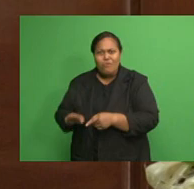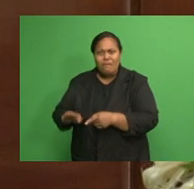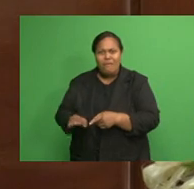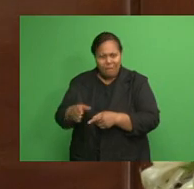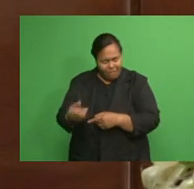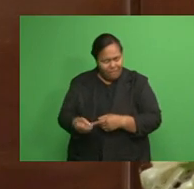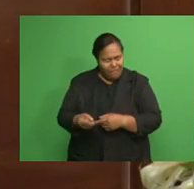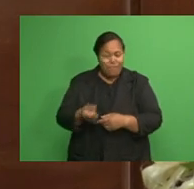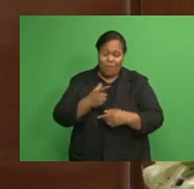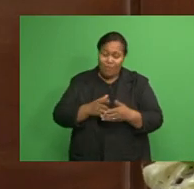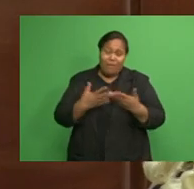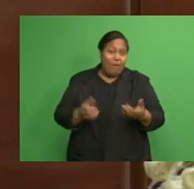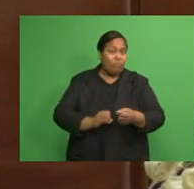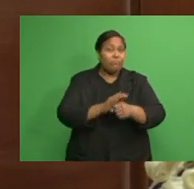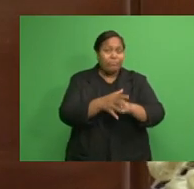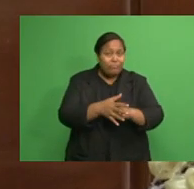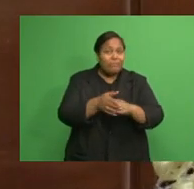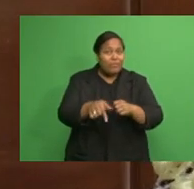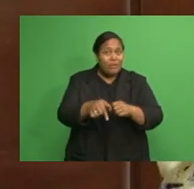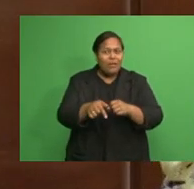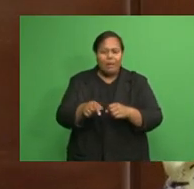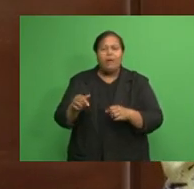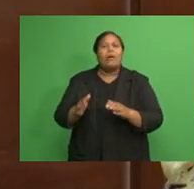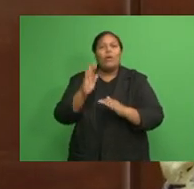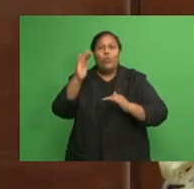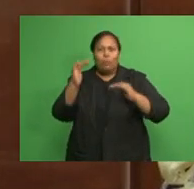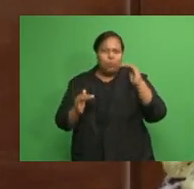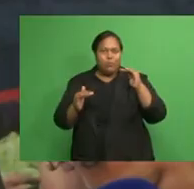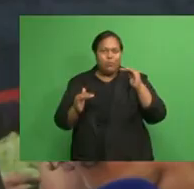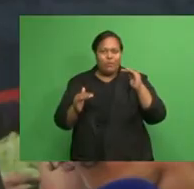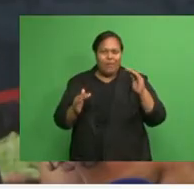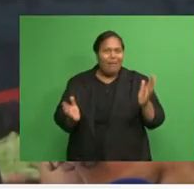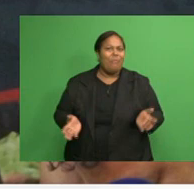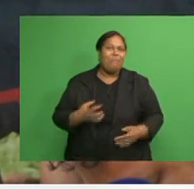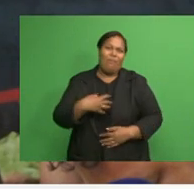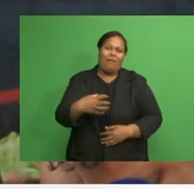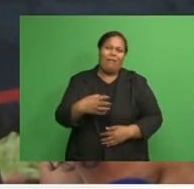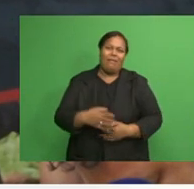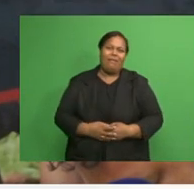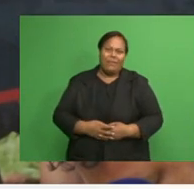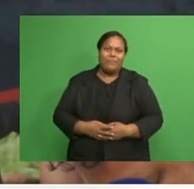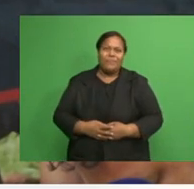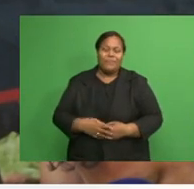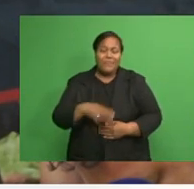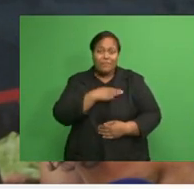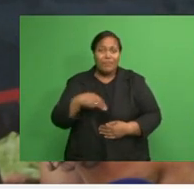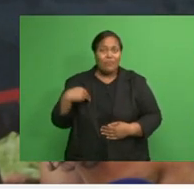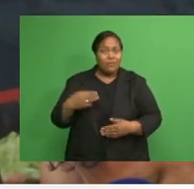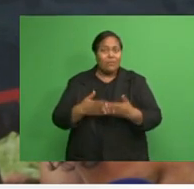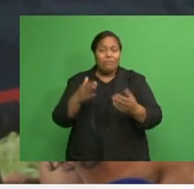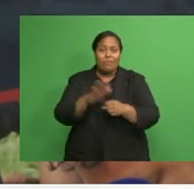during pandemics like COVID that inequalities get exacerbated. Vuniwanga says the ministry will ensure that there